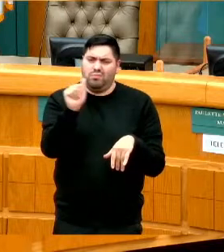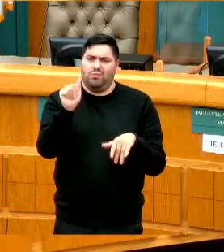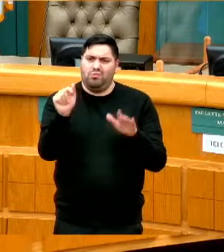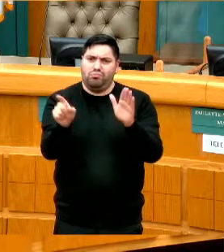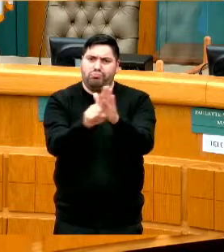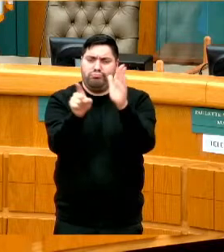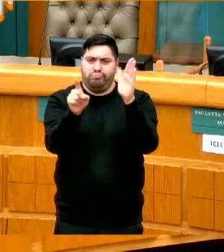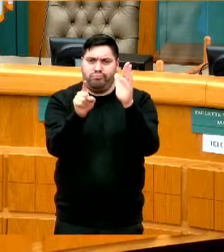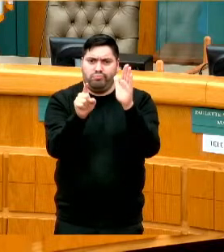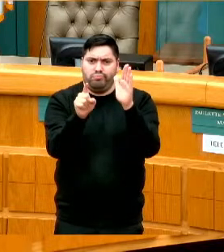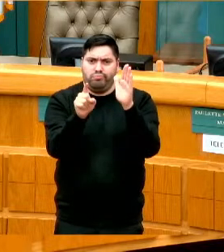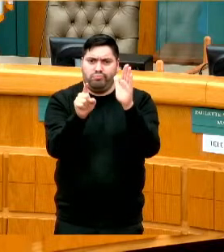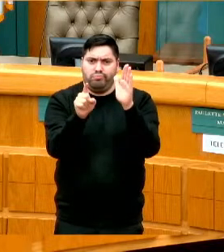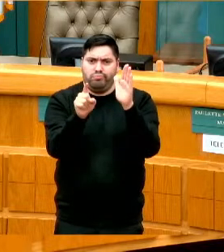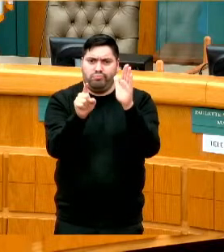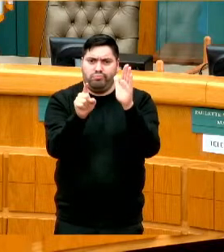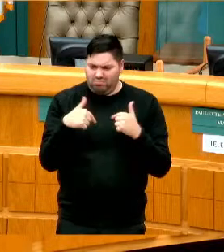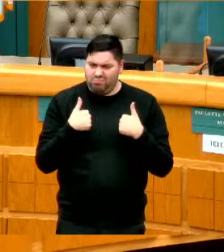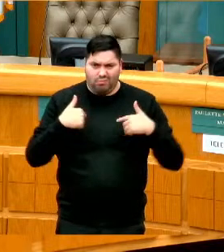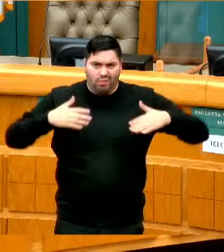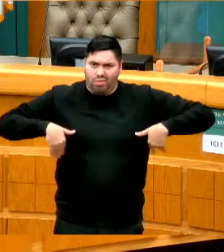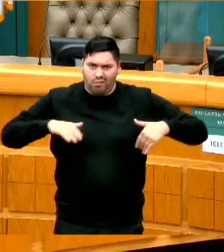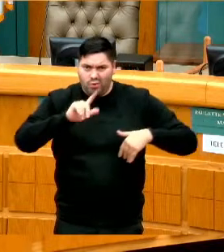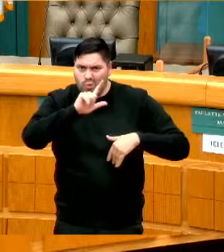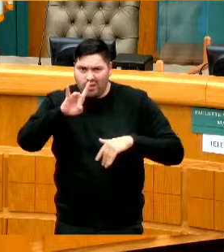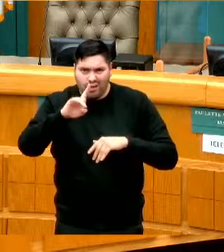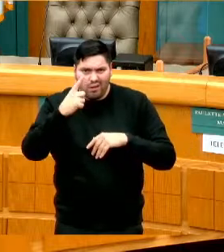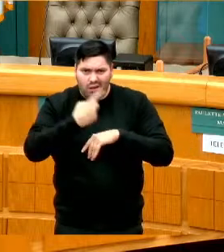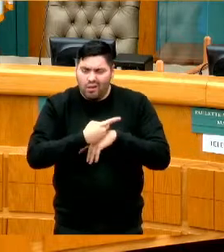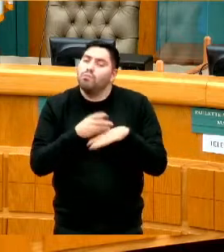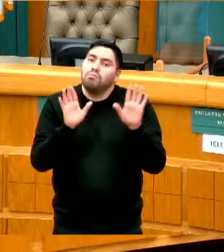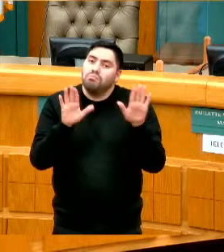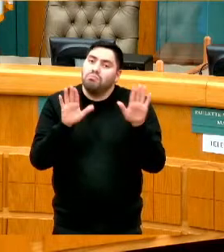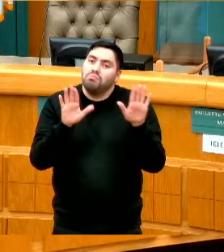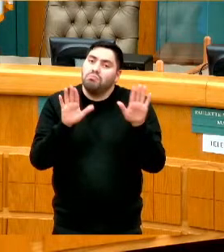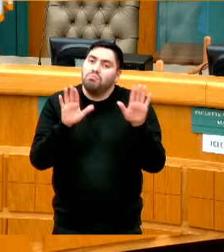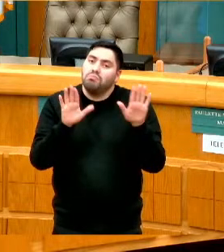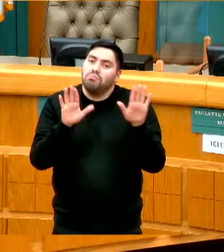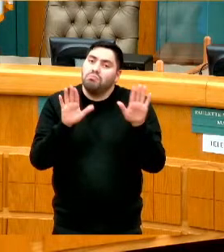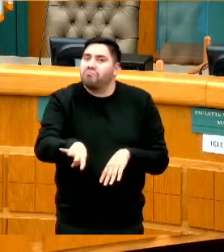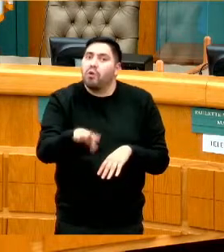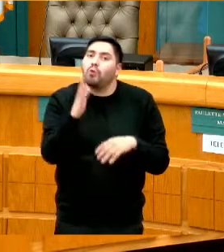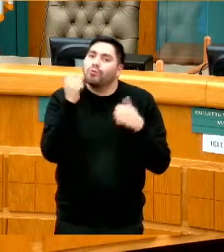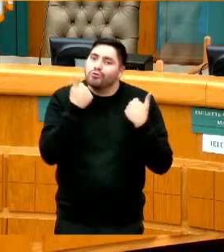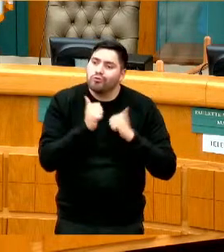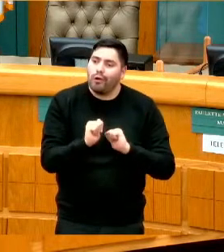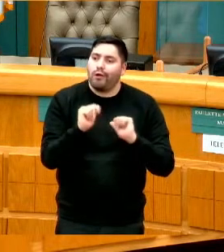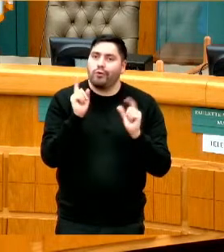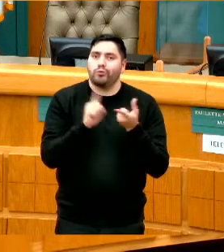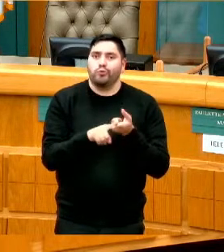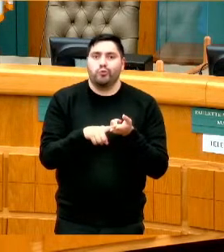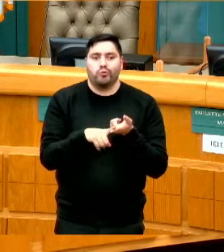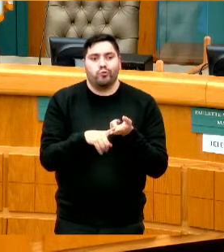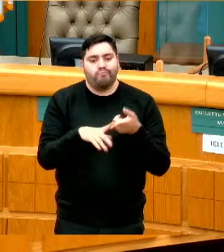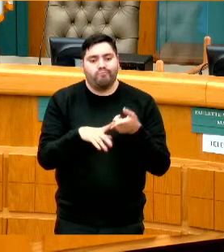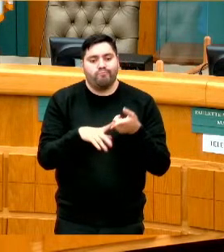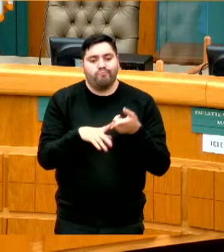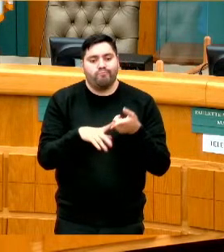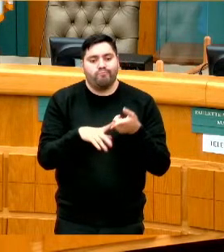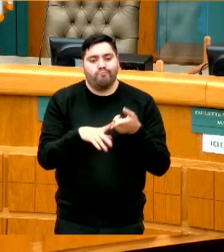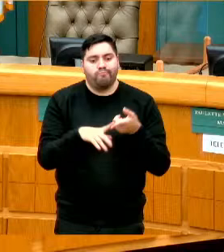from us and you know that it doesn't pertain to you, just disregard it. We are doing our very best, but you